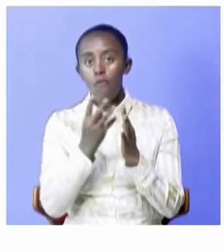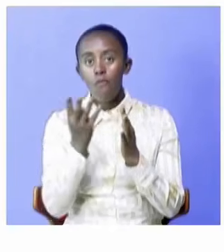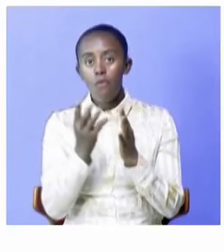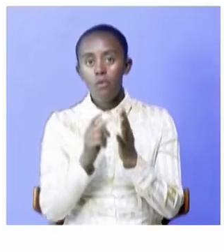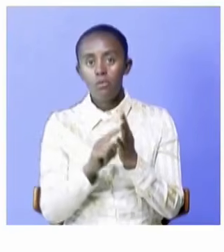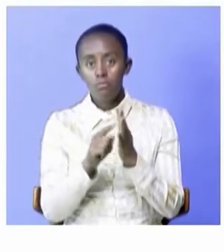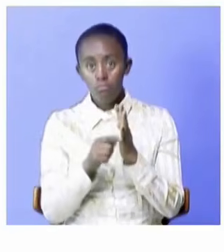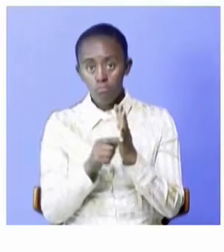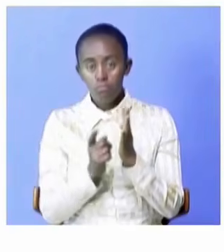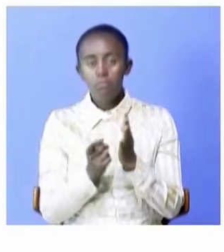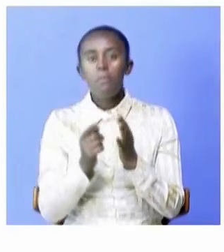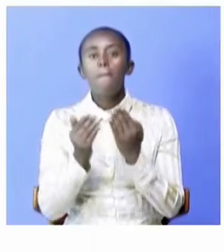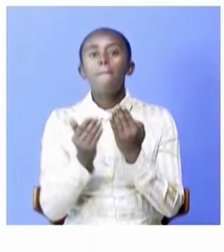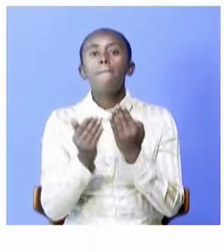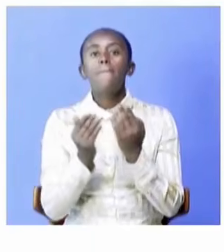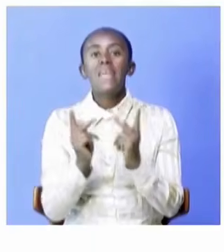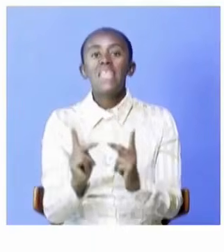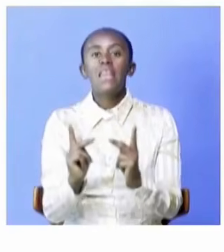present